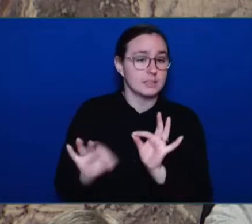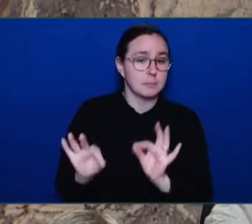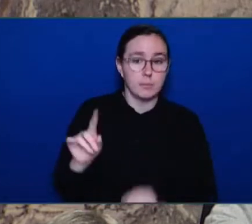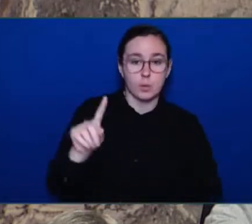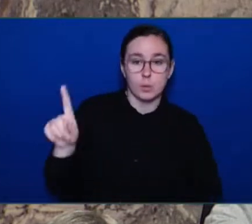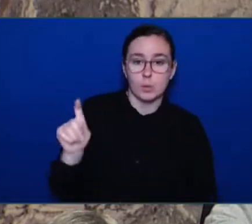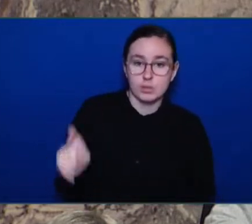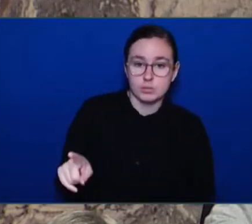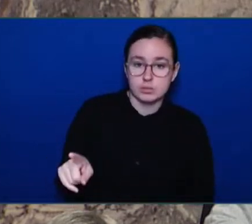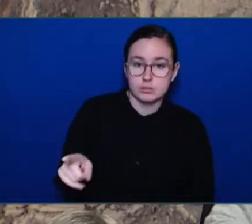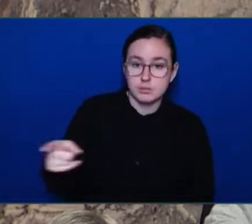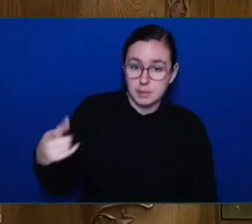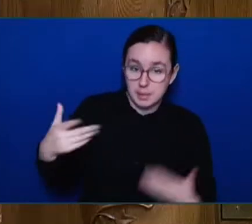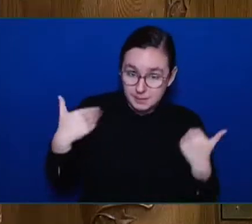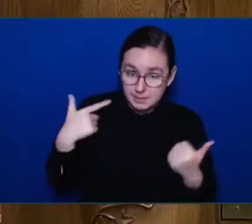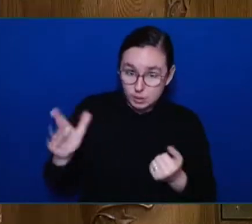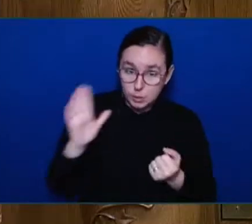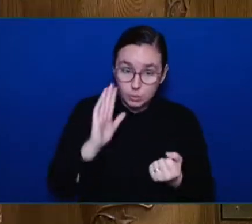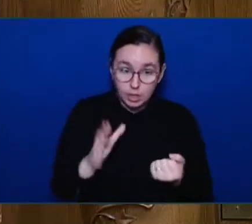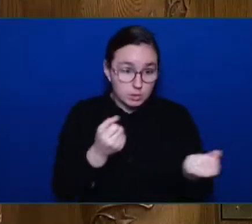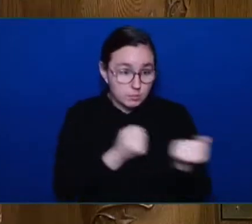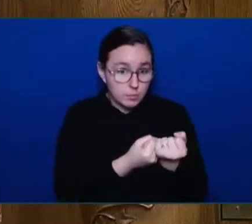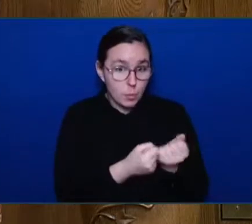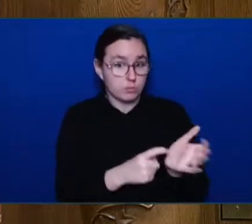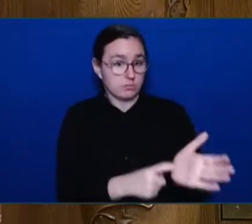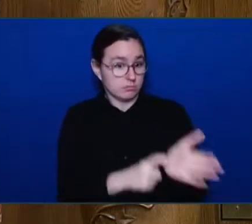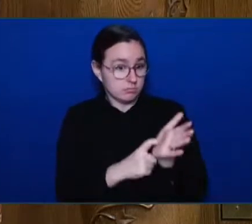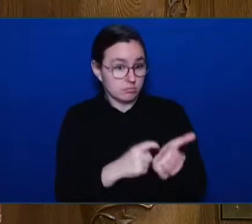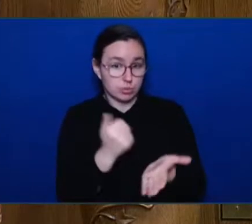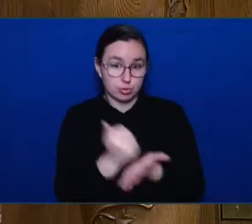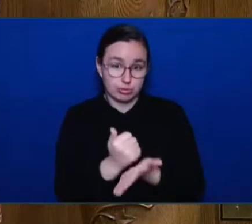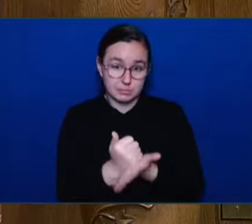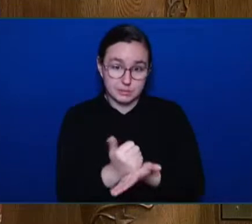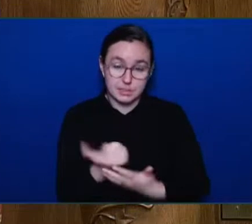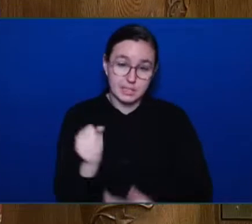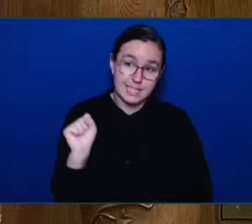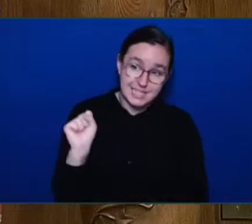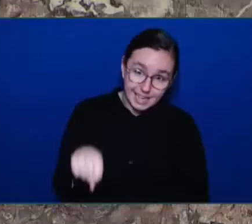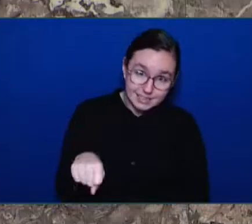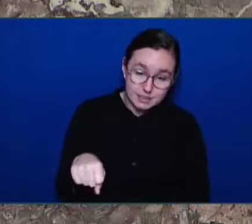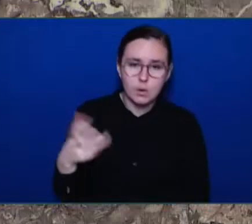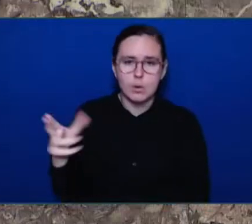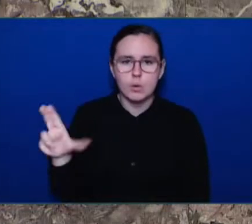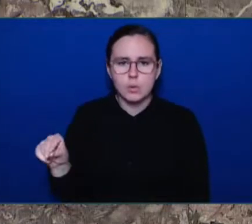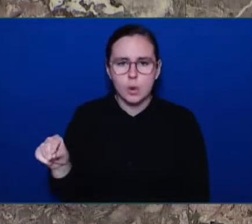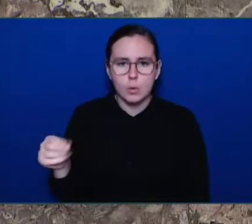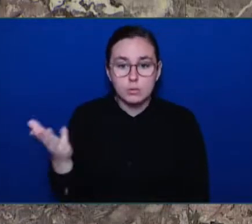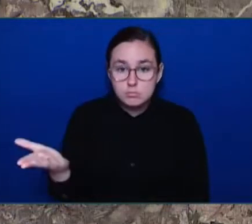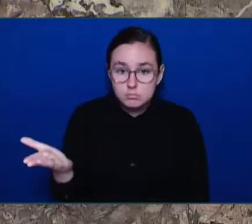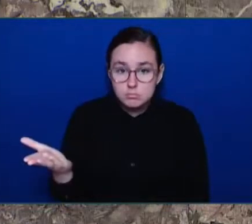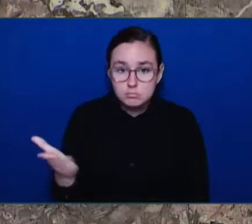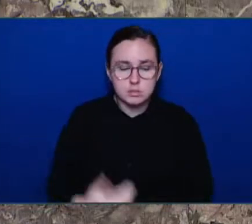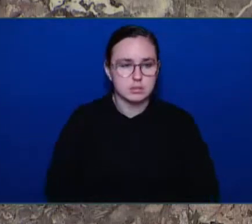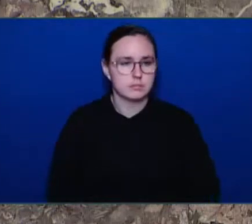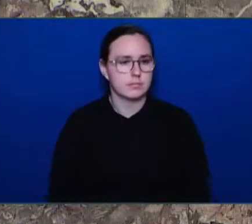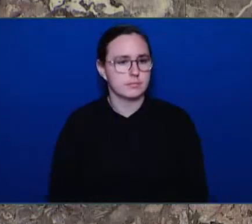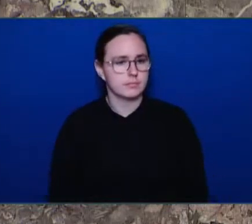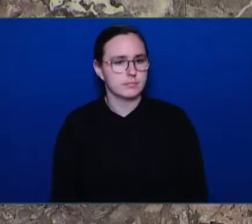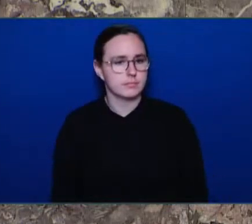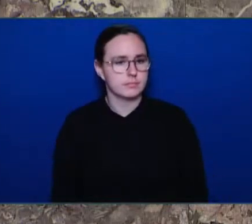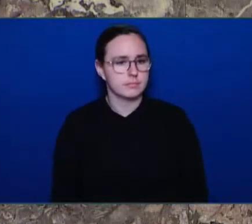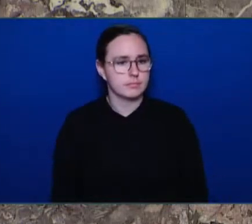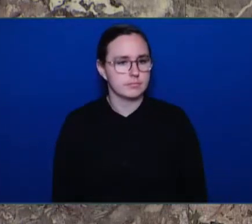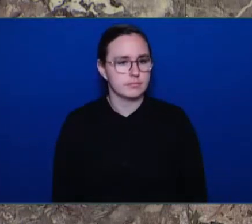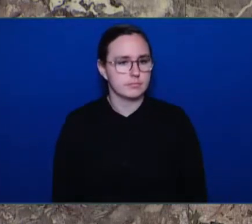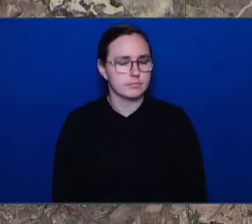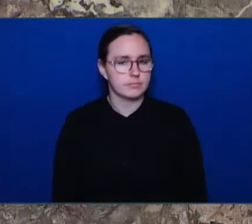no? Minister of Mental Health and Addictions. The bill that my predecessor, Judy